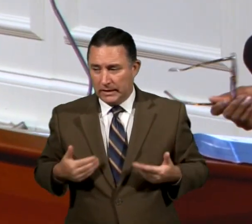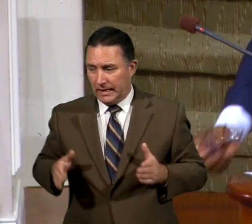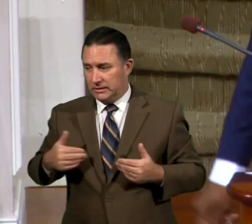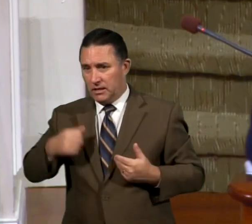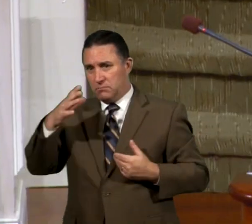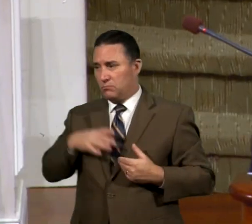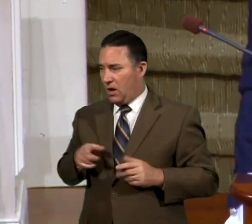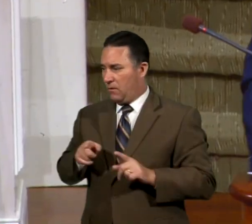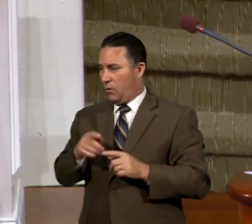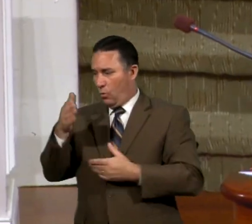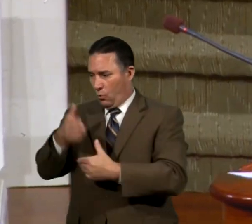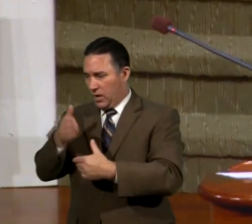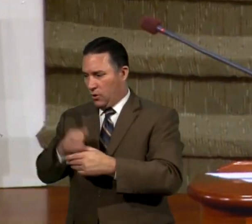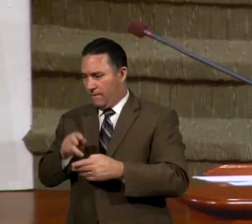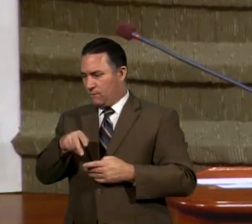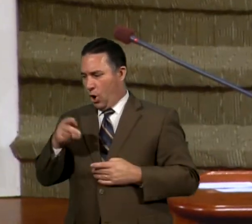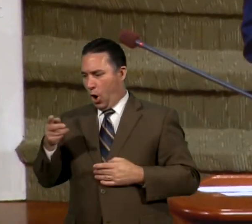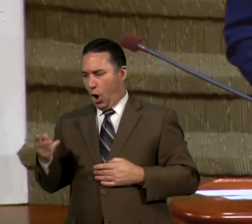young man fall out of the window.